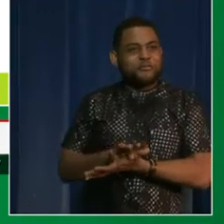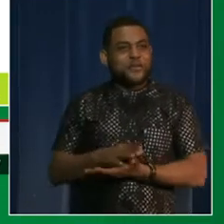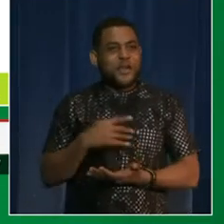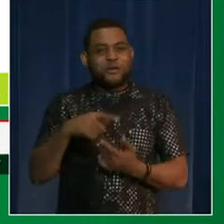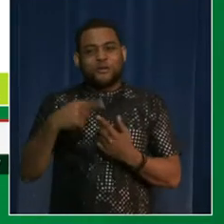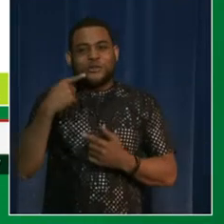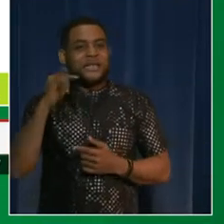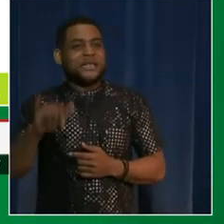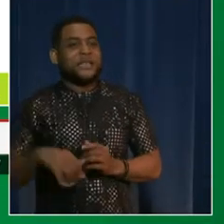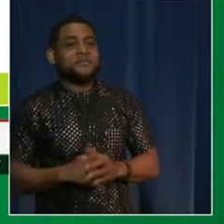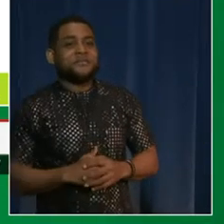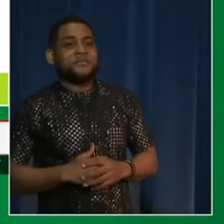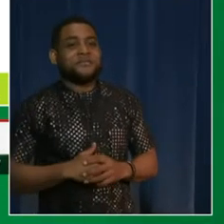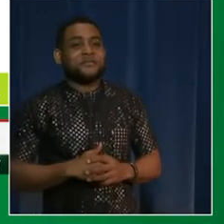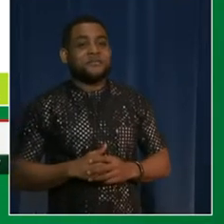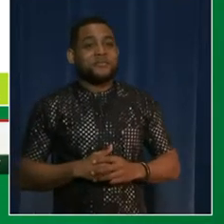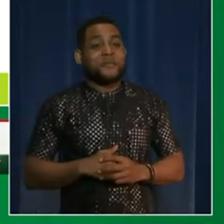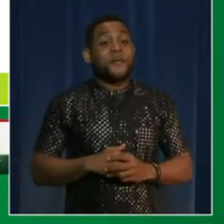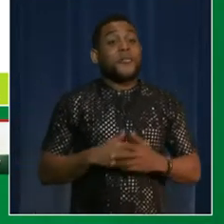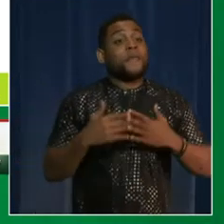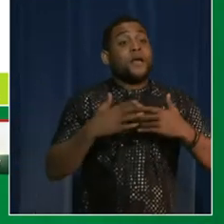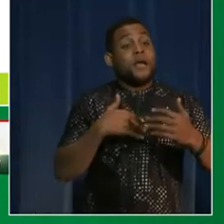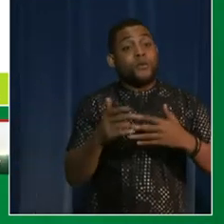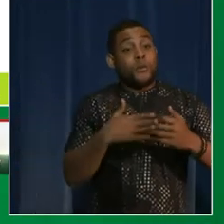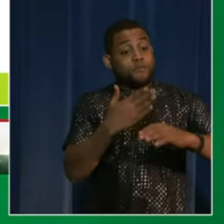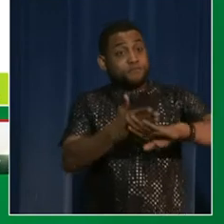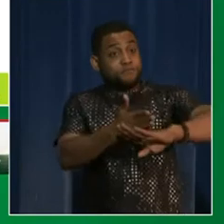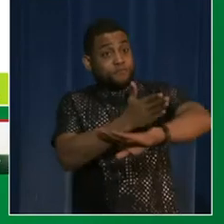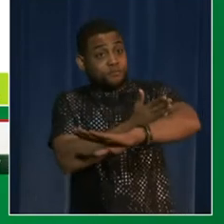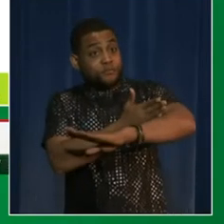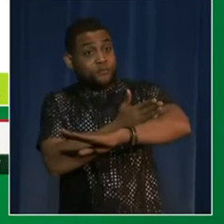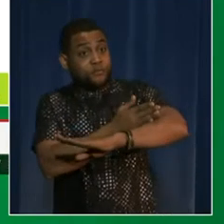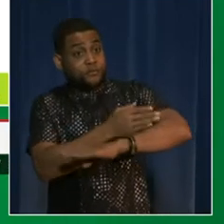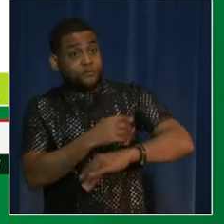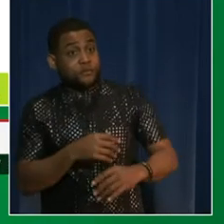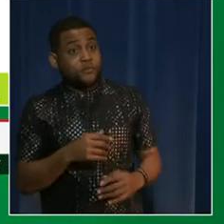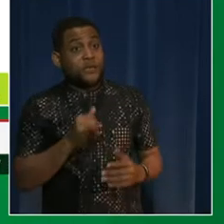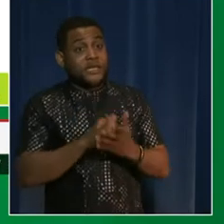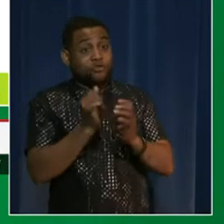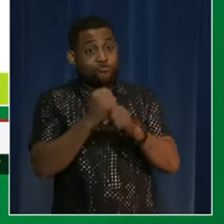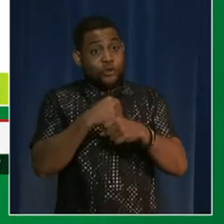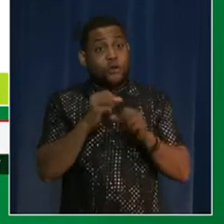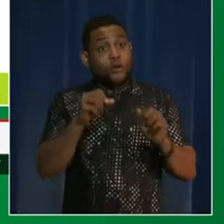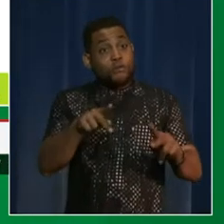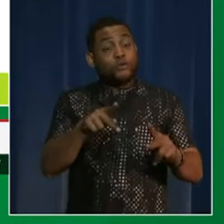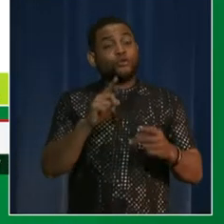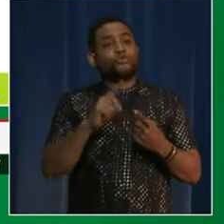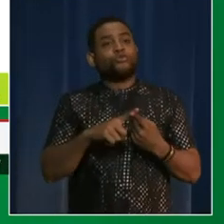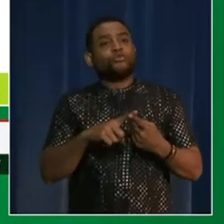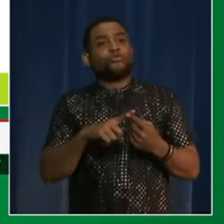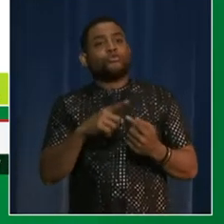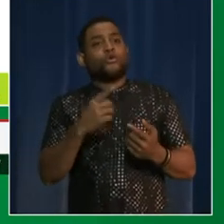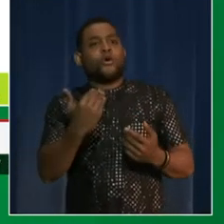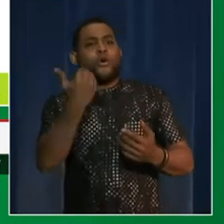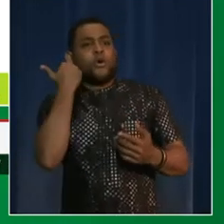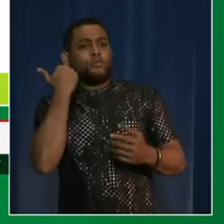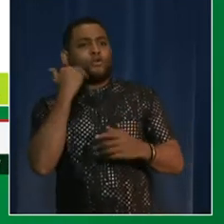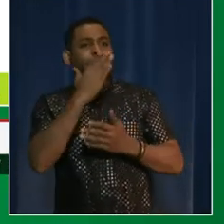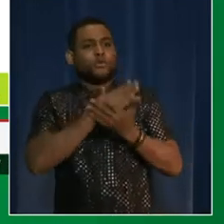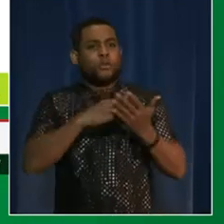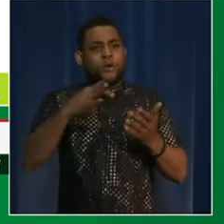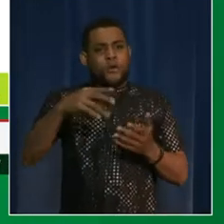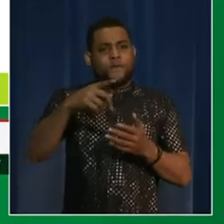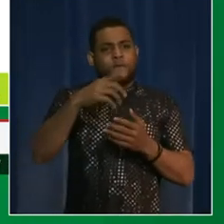the enhancement that we've also created is an opportunity to even absorb some of those costs when you're talking about tents